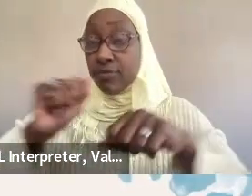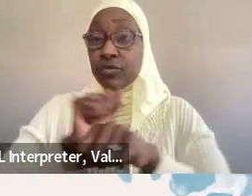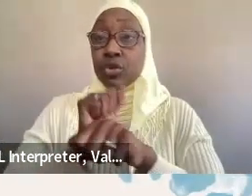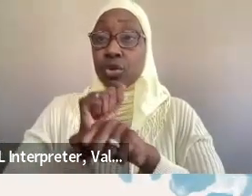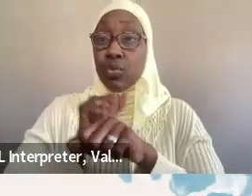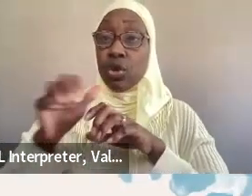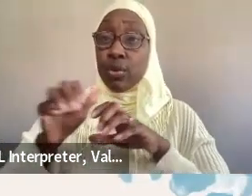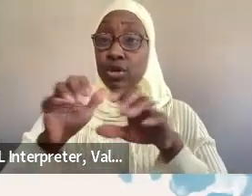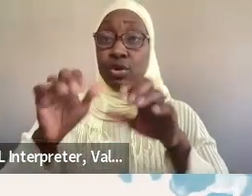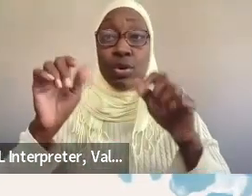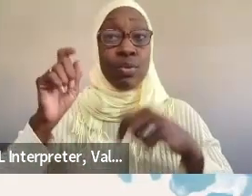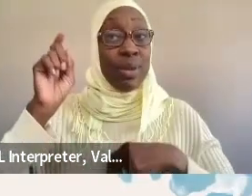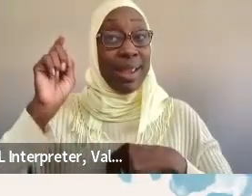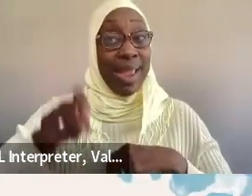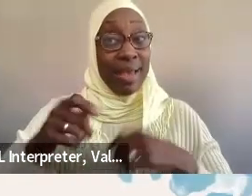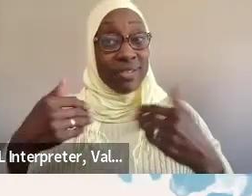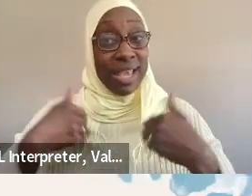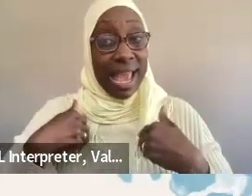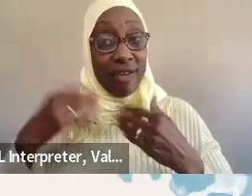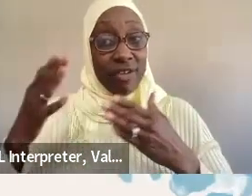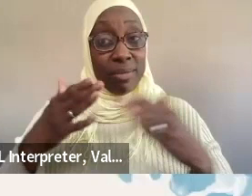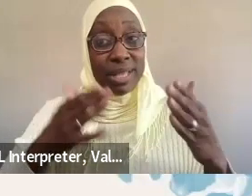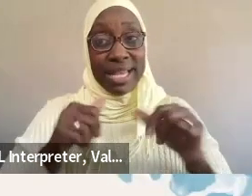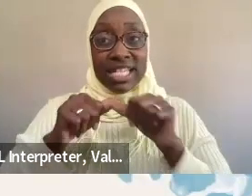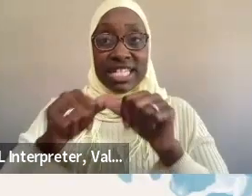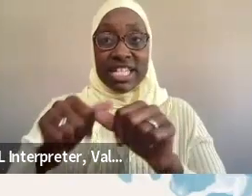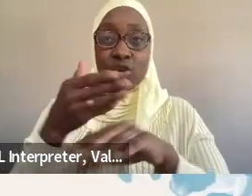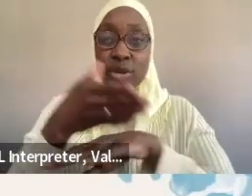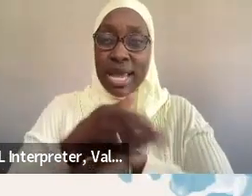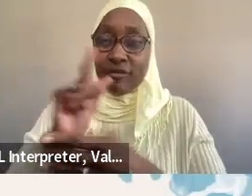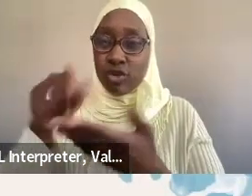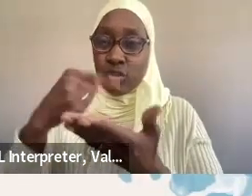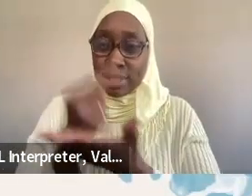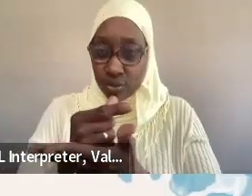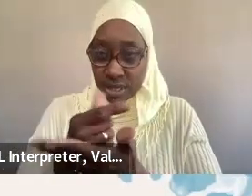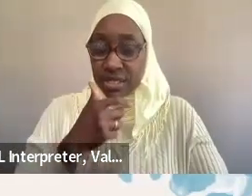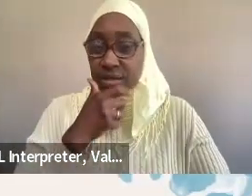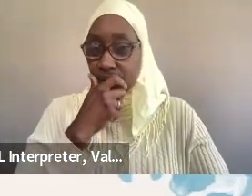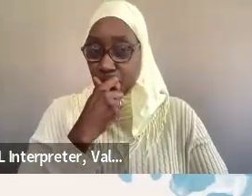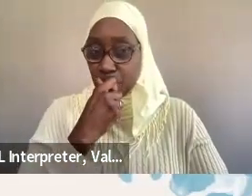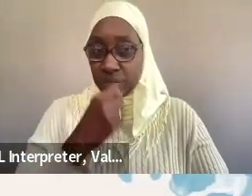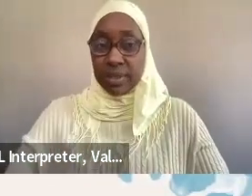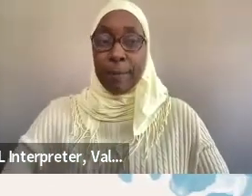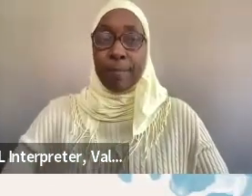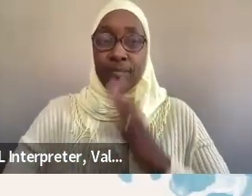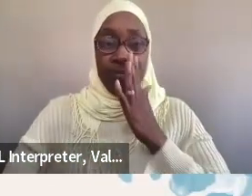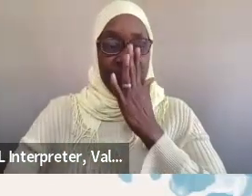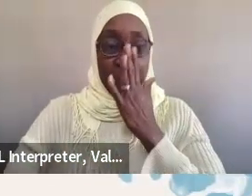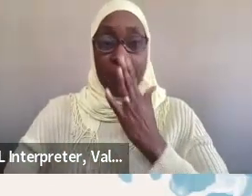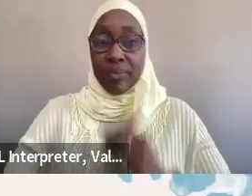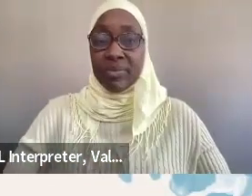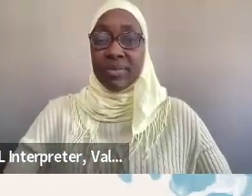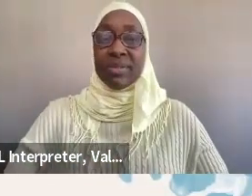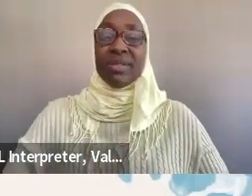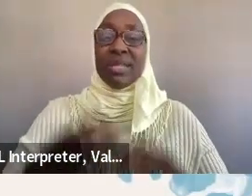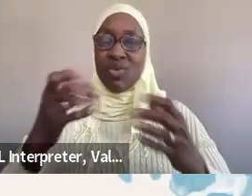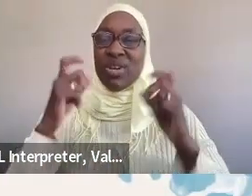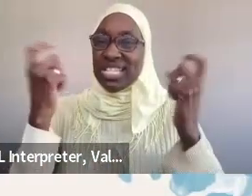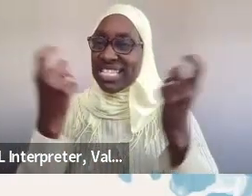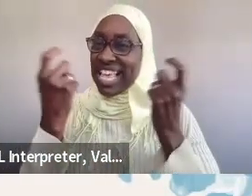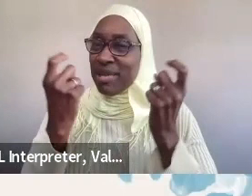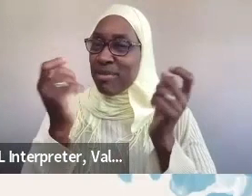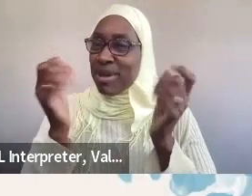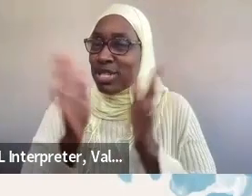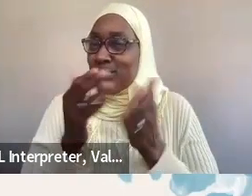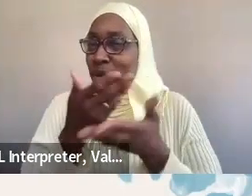need to have a plan to like, you know, continue it after graduation, and like celebrating like the small wins that we're able